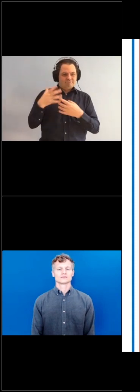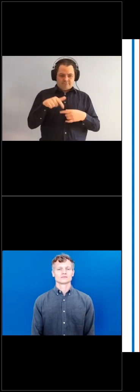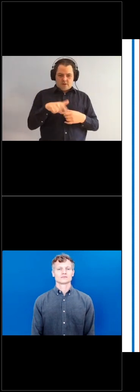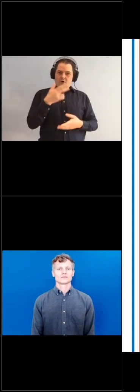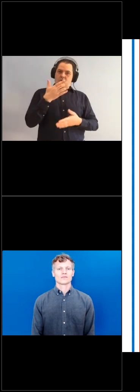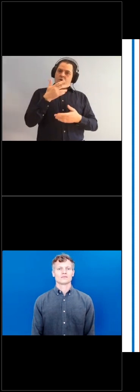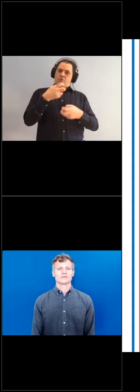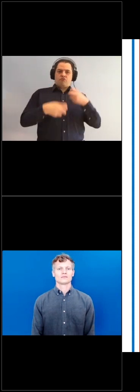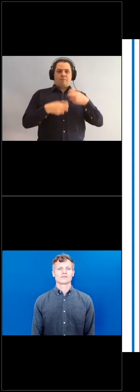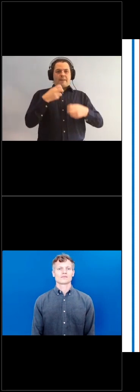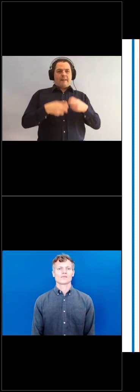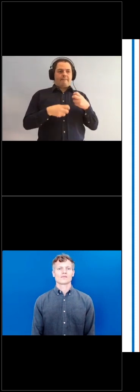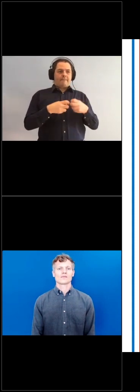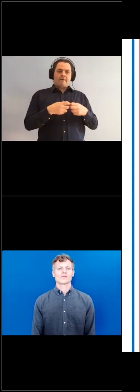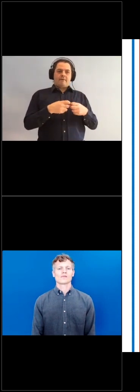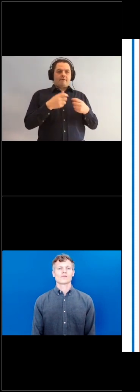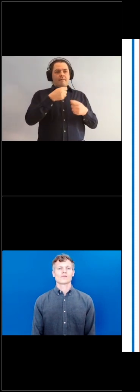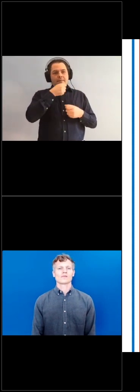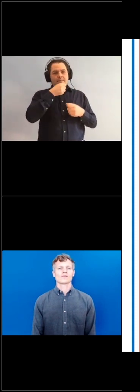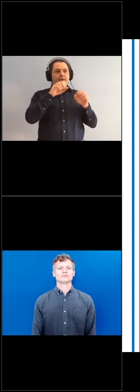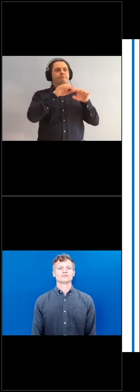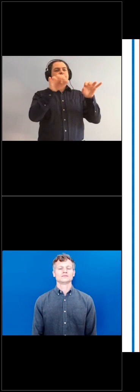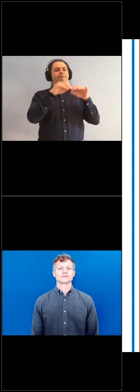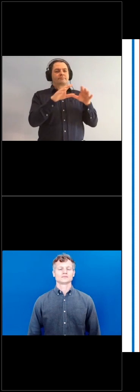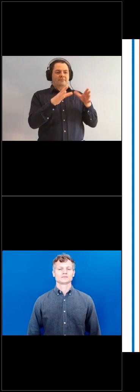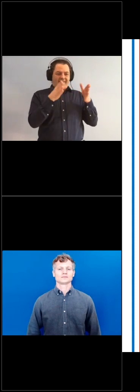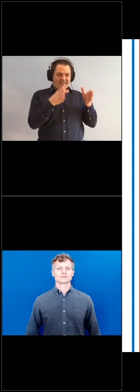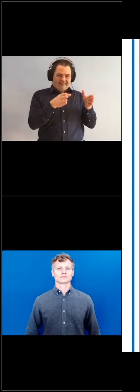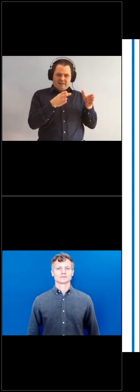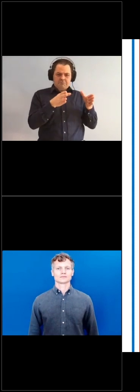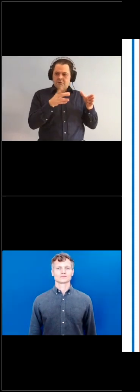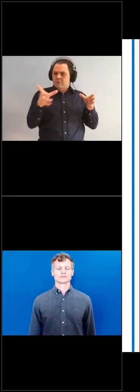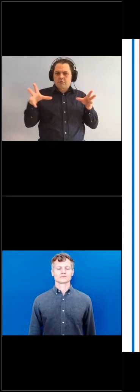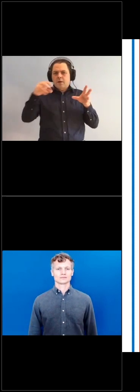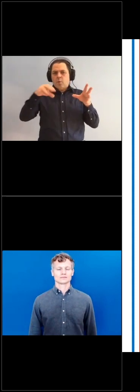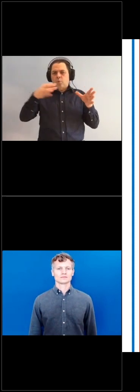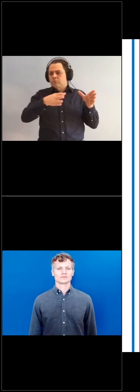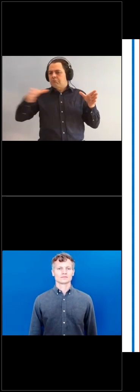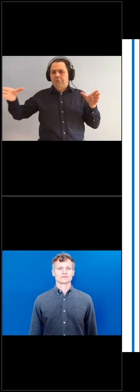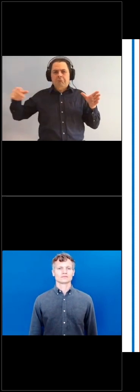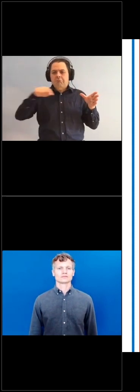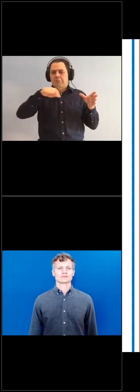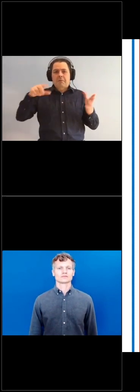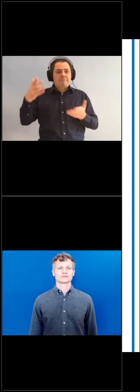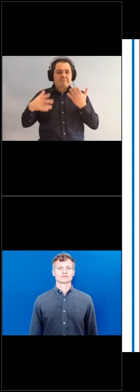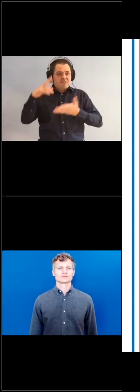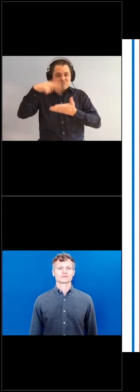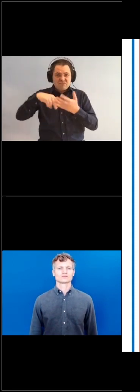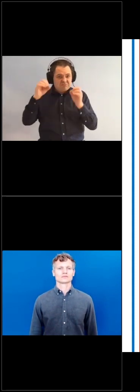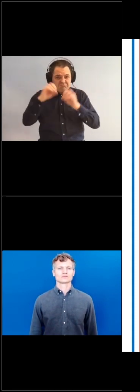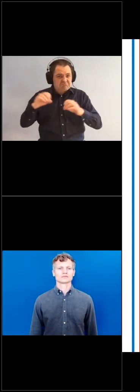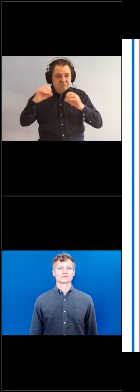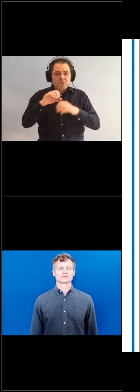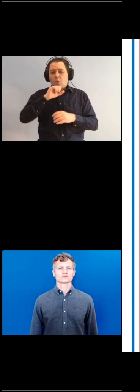of messages, which counts equally as well for persons often who are illiterate, older persons, or younger